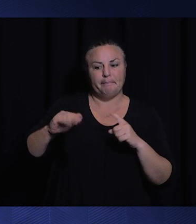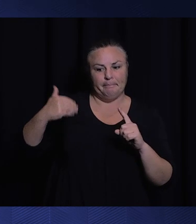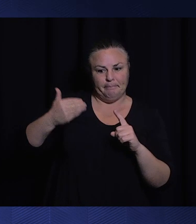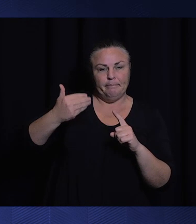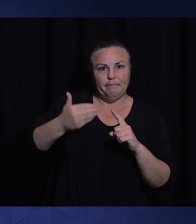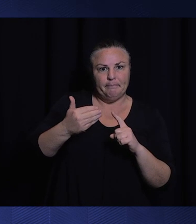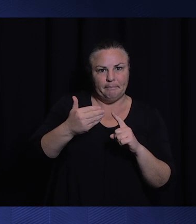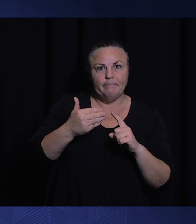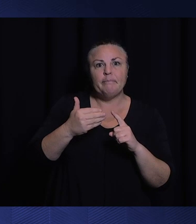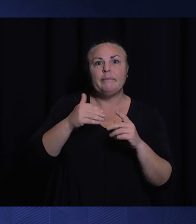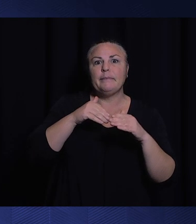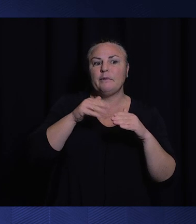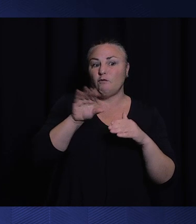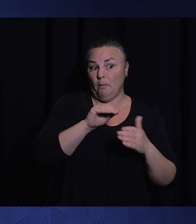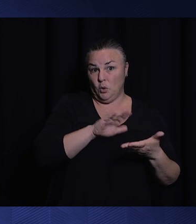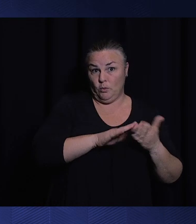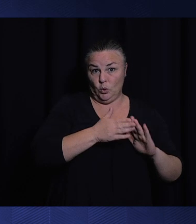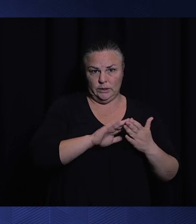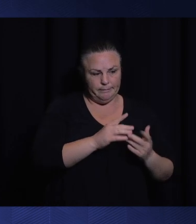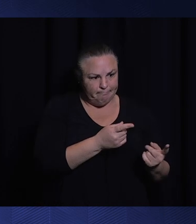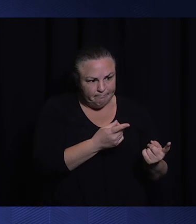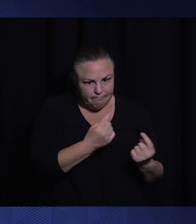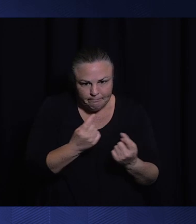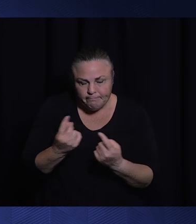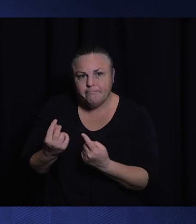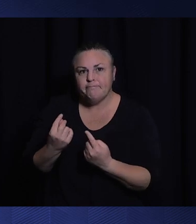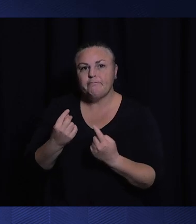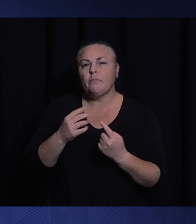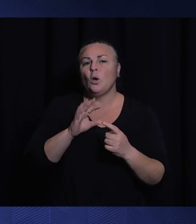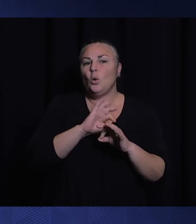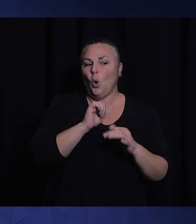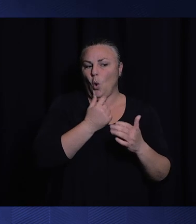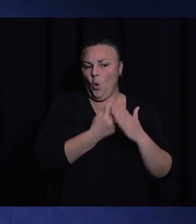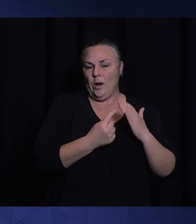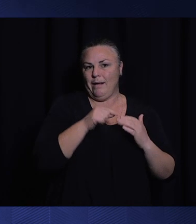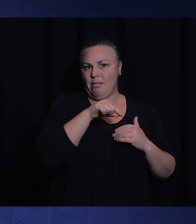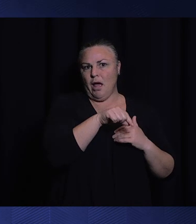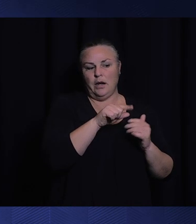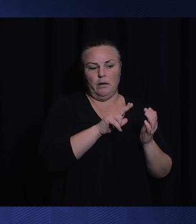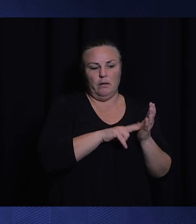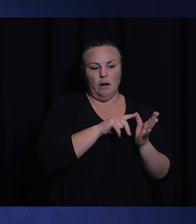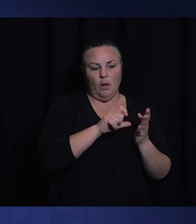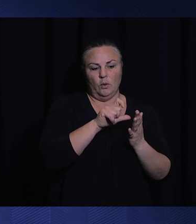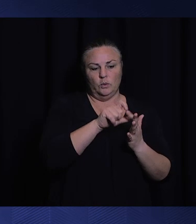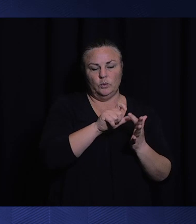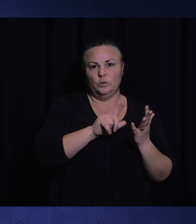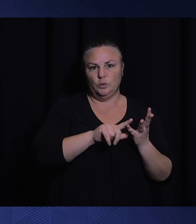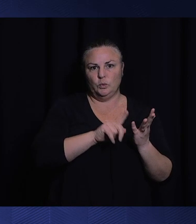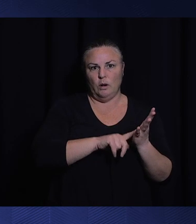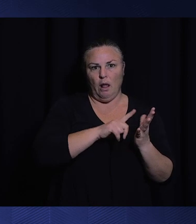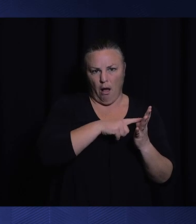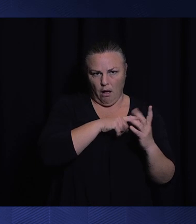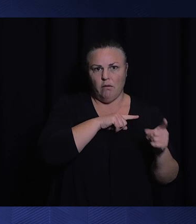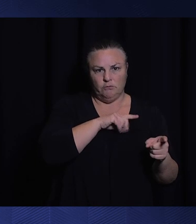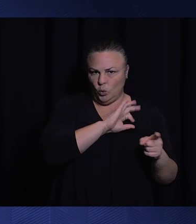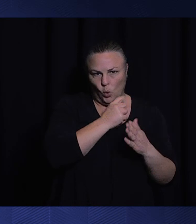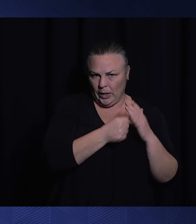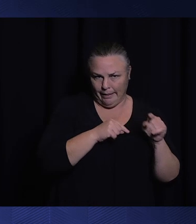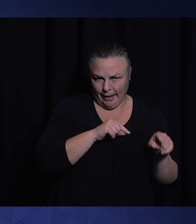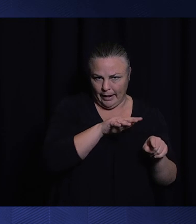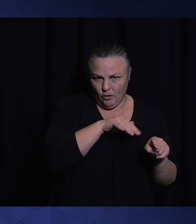actually quite important, and that is how they integrate their traditional knowledge and nature-based solution into their